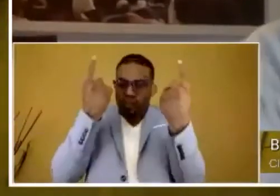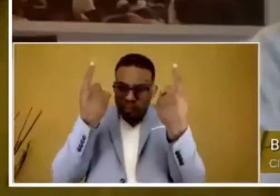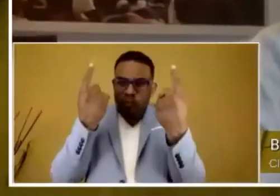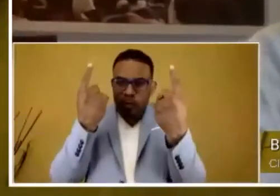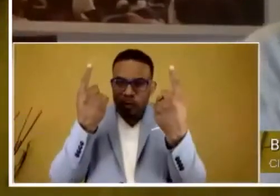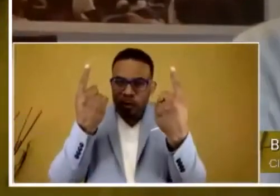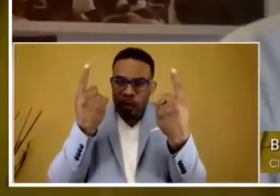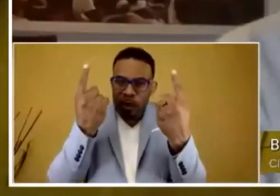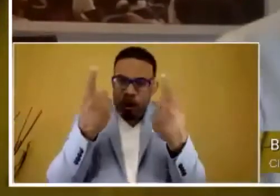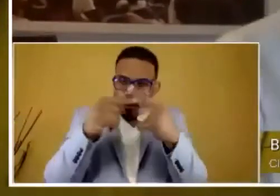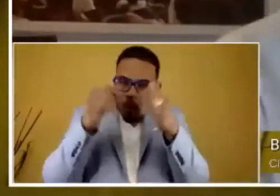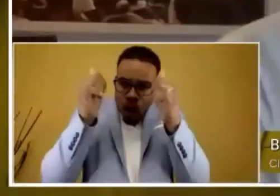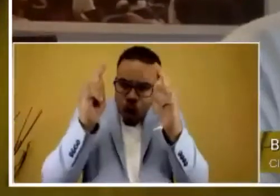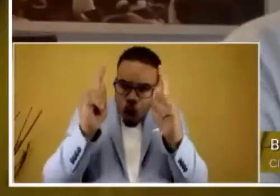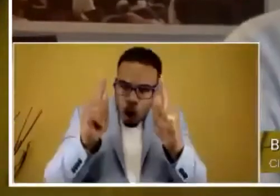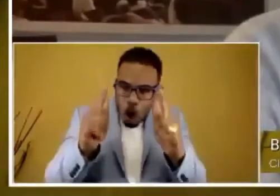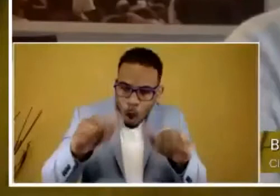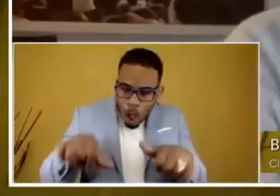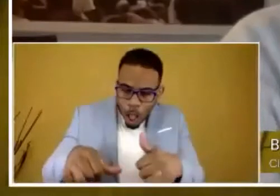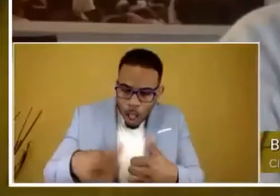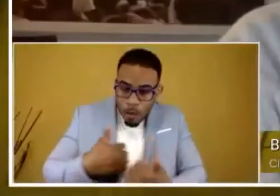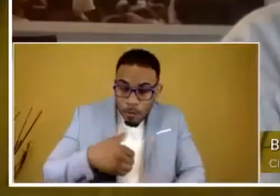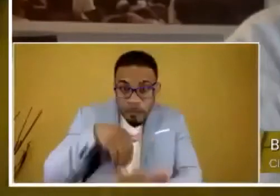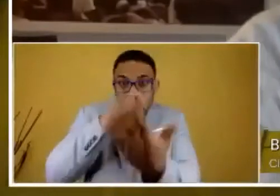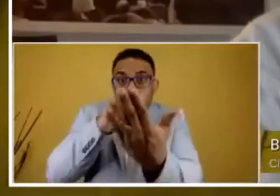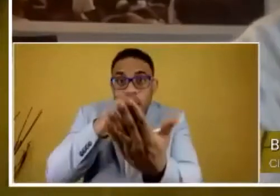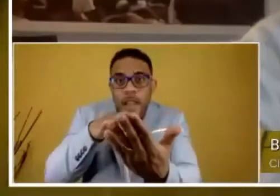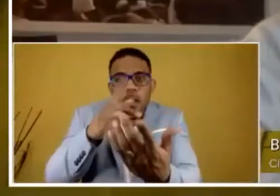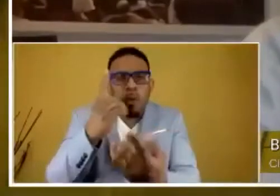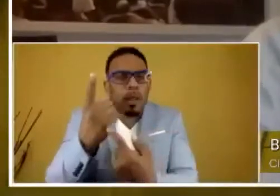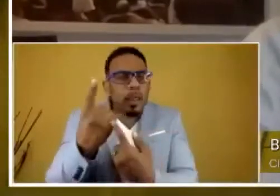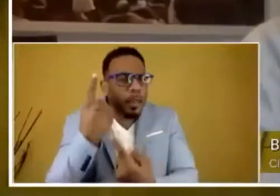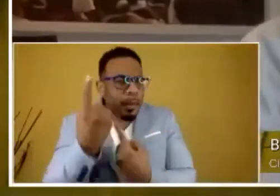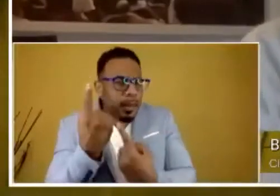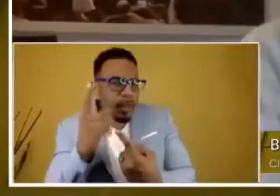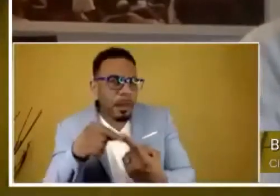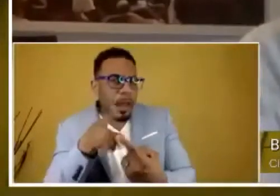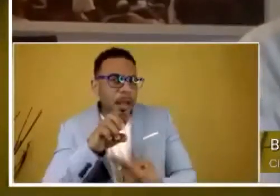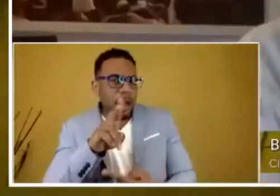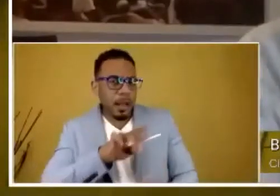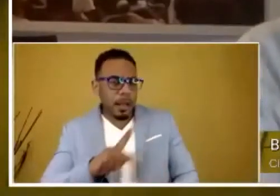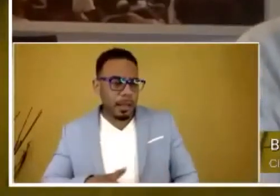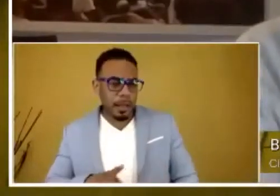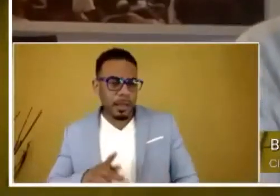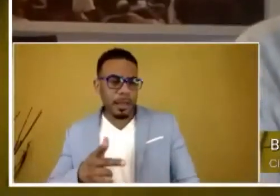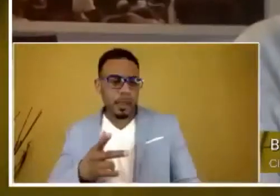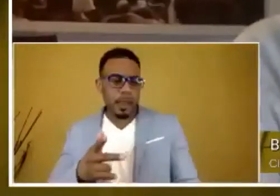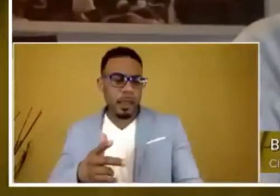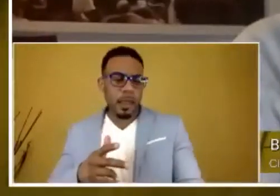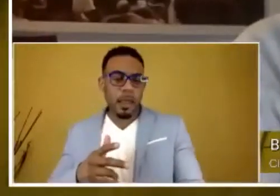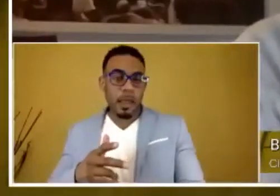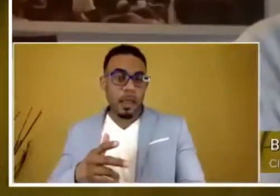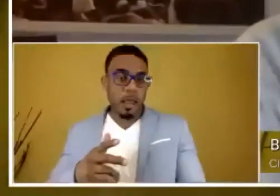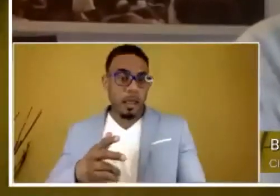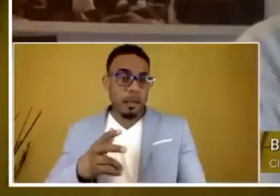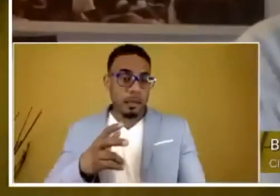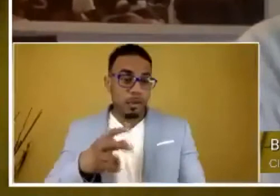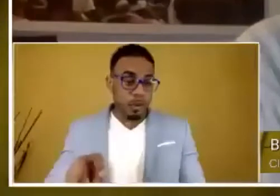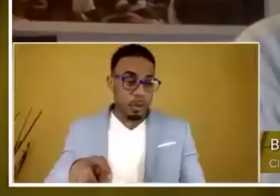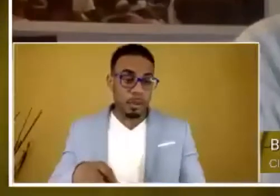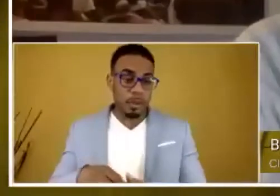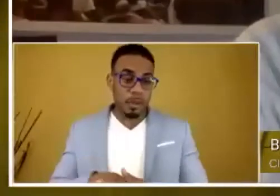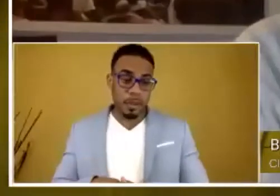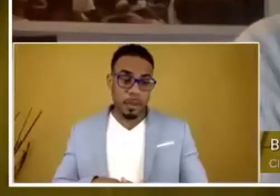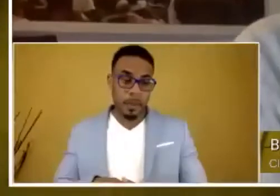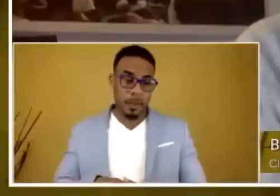the challenges that we face. And when one thinks about Dr. King's transit